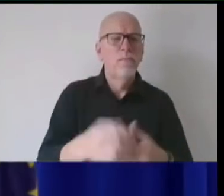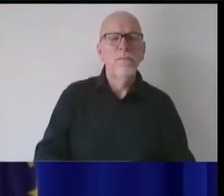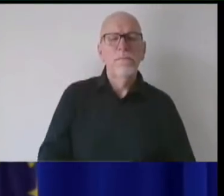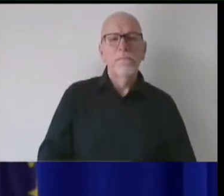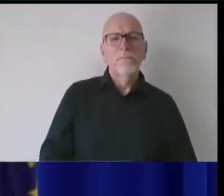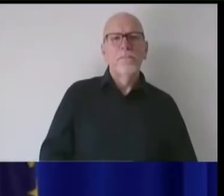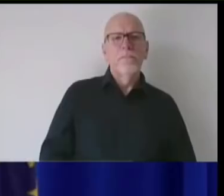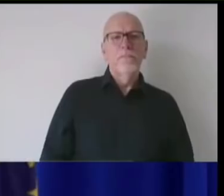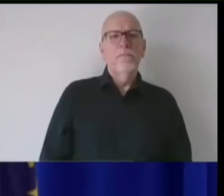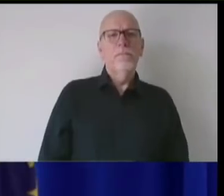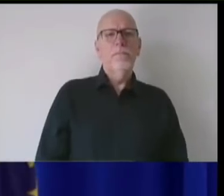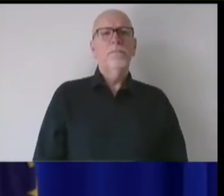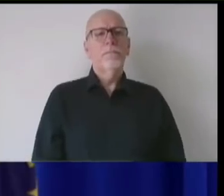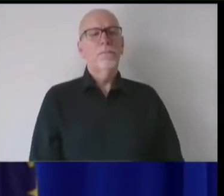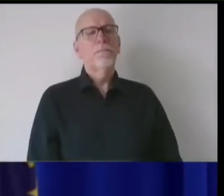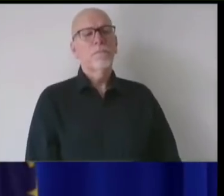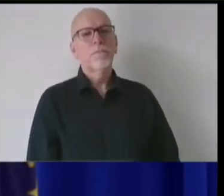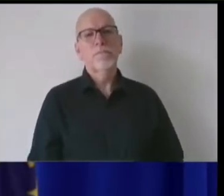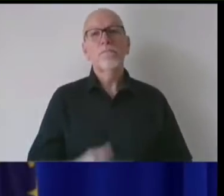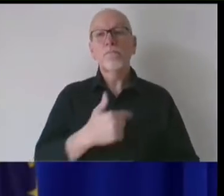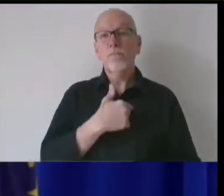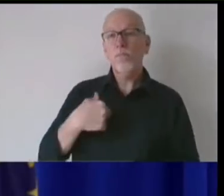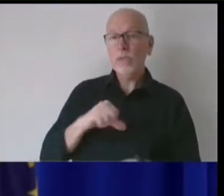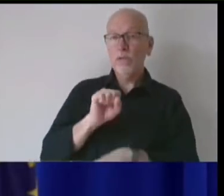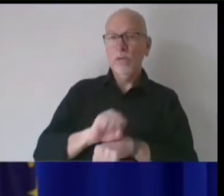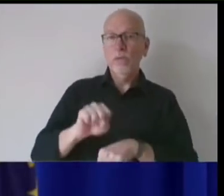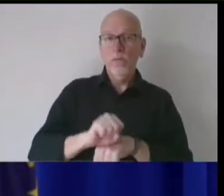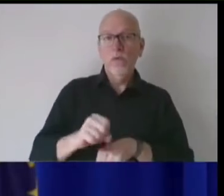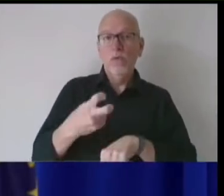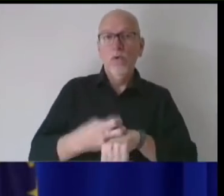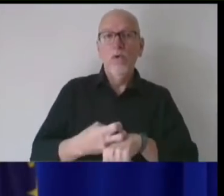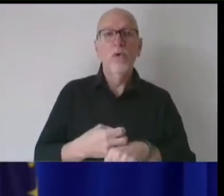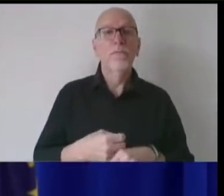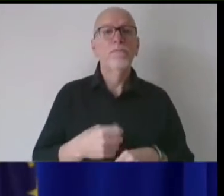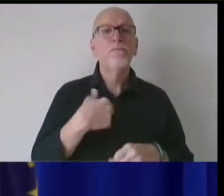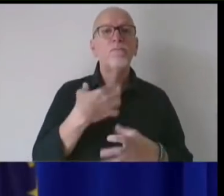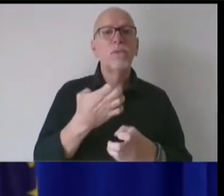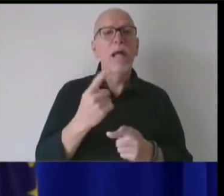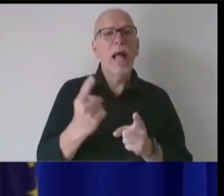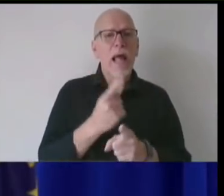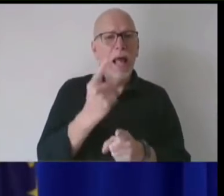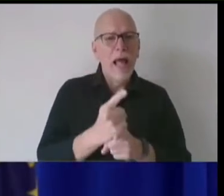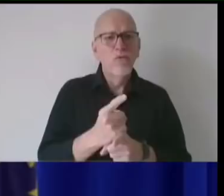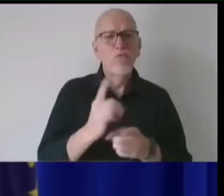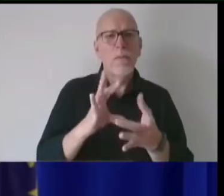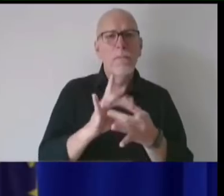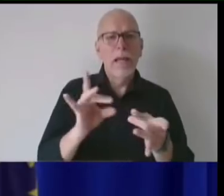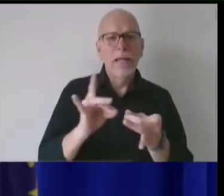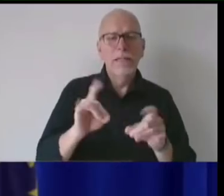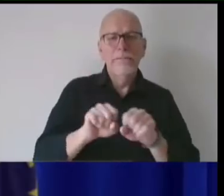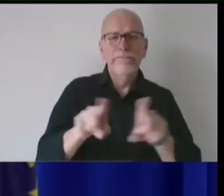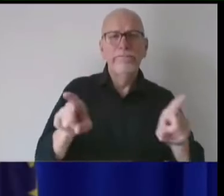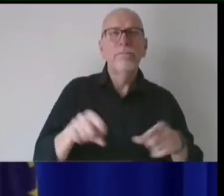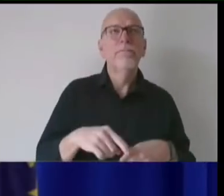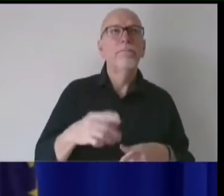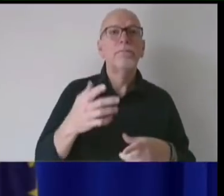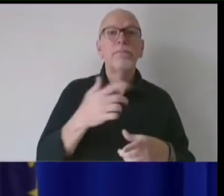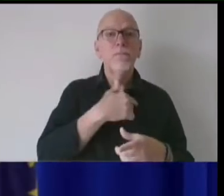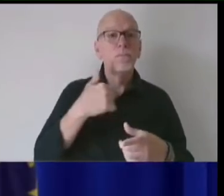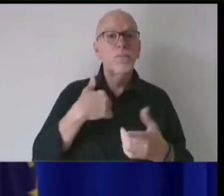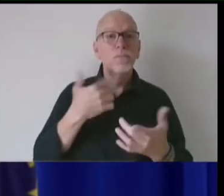So we are working very hard to get the accurate message out there, whether that is from reaching out